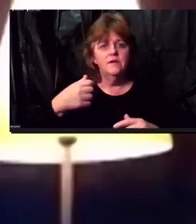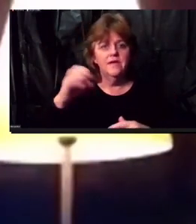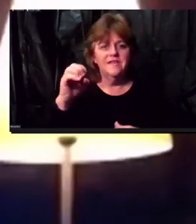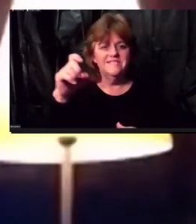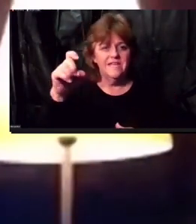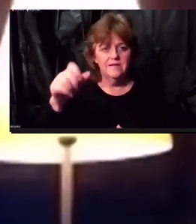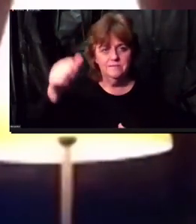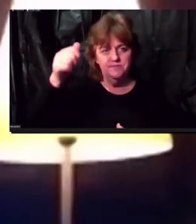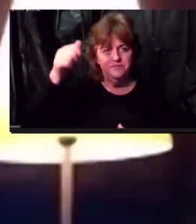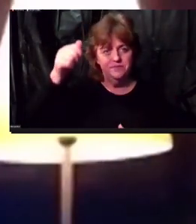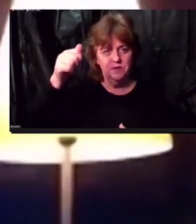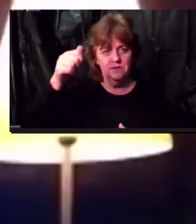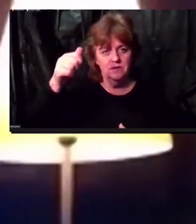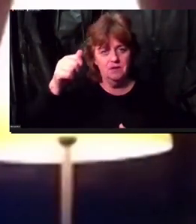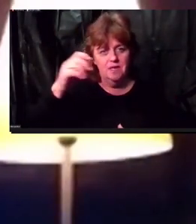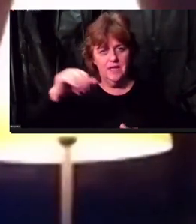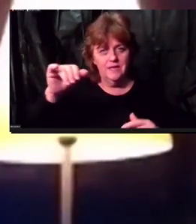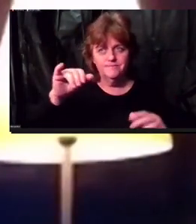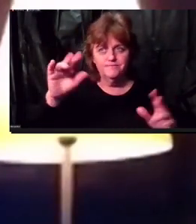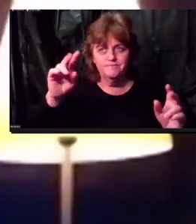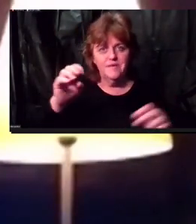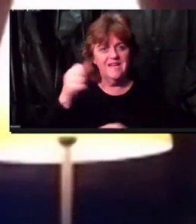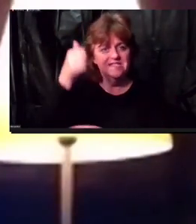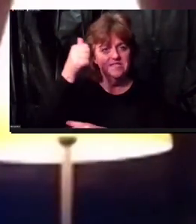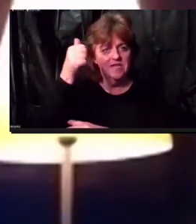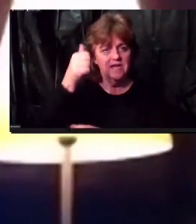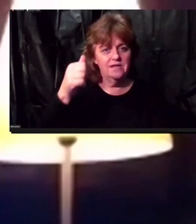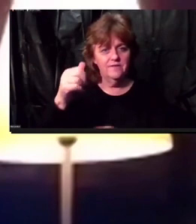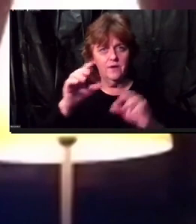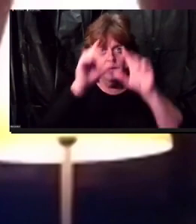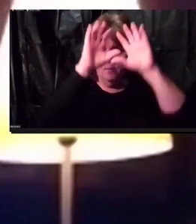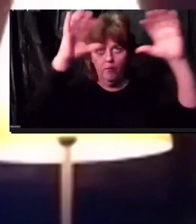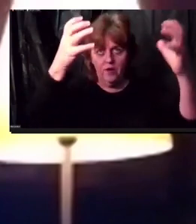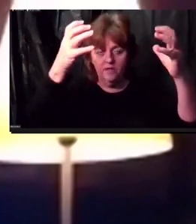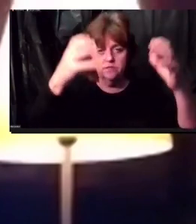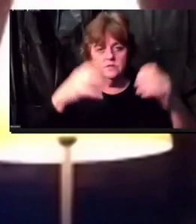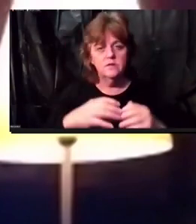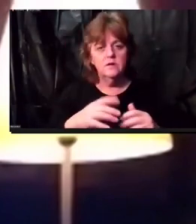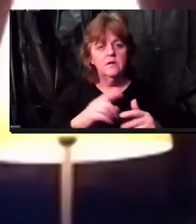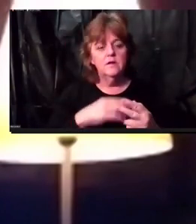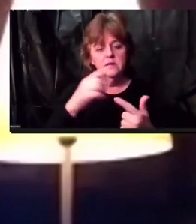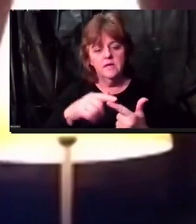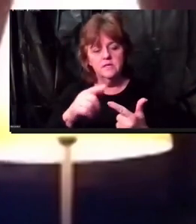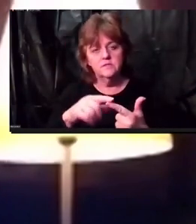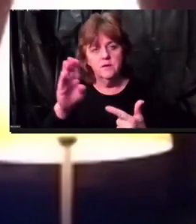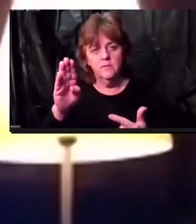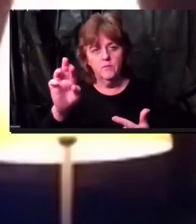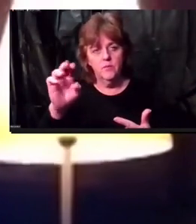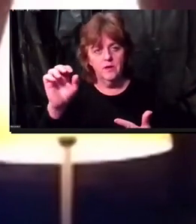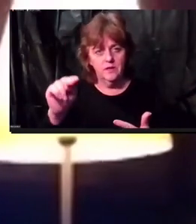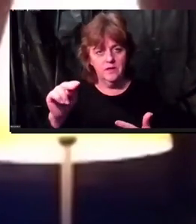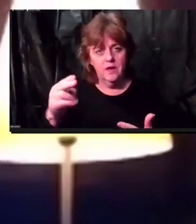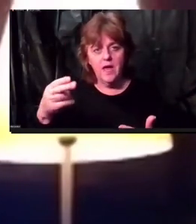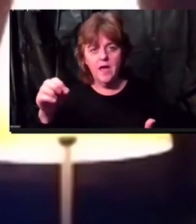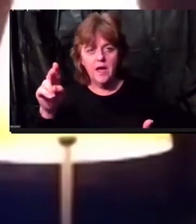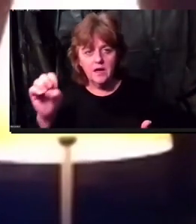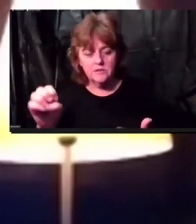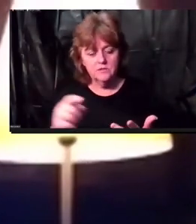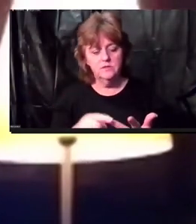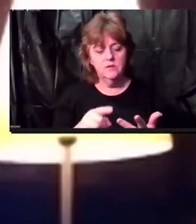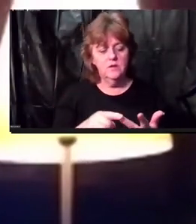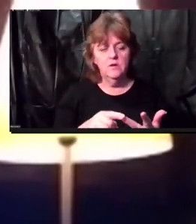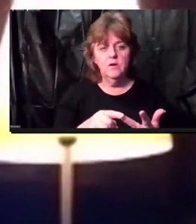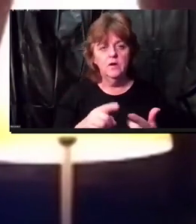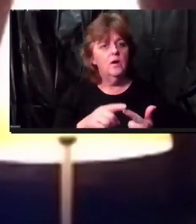here in the village, our executive branch of government. Next up is going to be Brian Hausch. And Brian is our, of course,